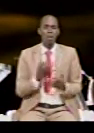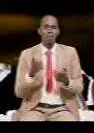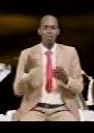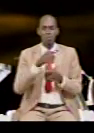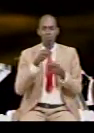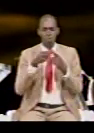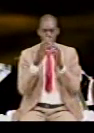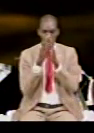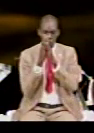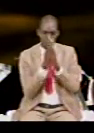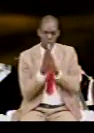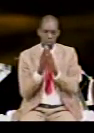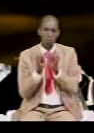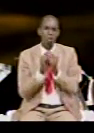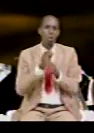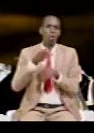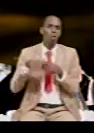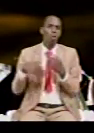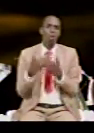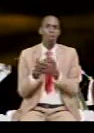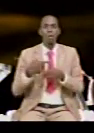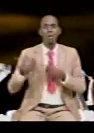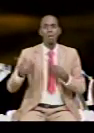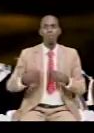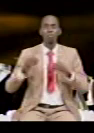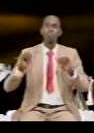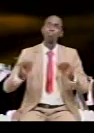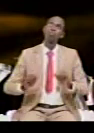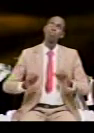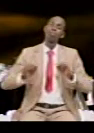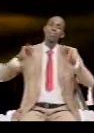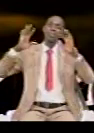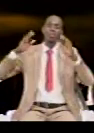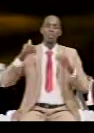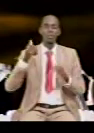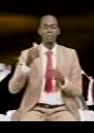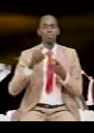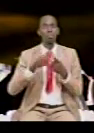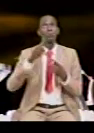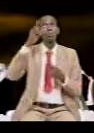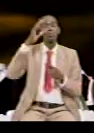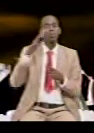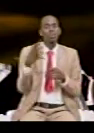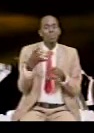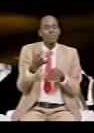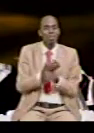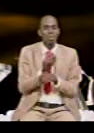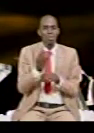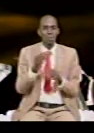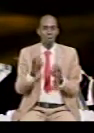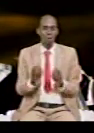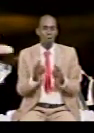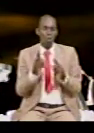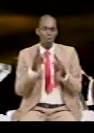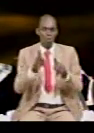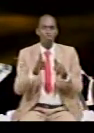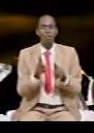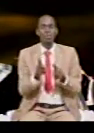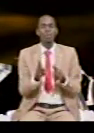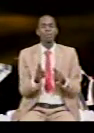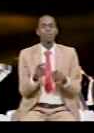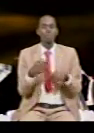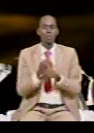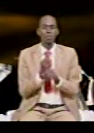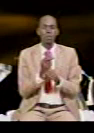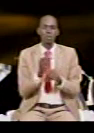heart. I want you to commit yourself to God. Let's take advantage. Let's avail ourselves